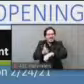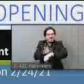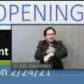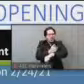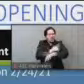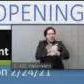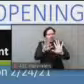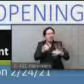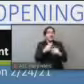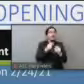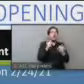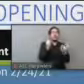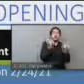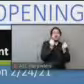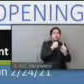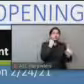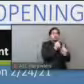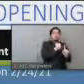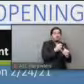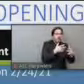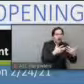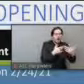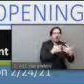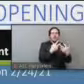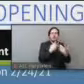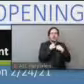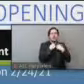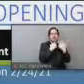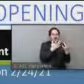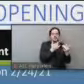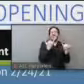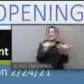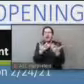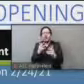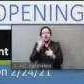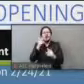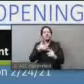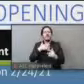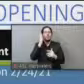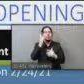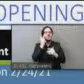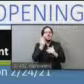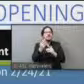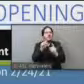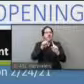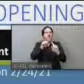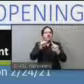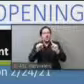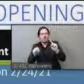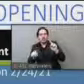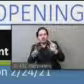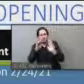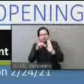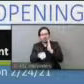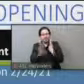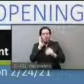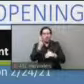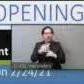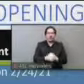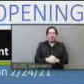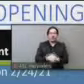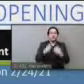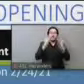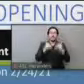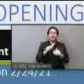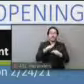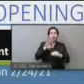up. Testing going well. Test positivity, as highlighted by the governor, no county over 10%, which is great. And in